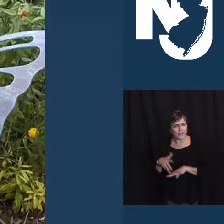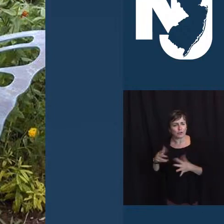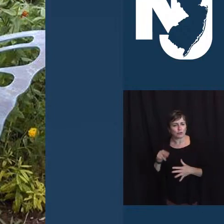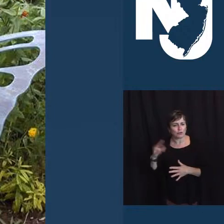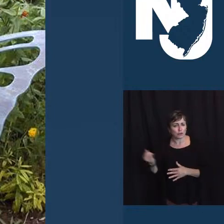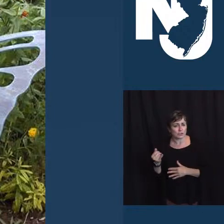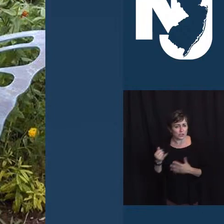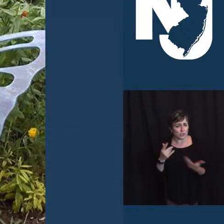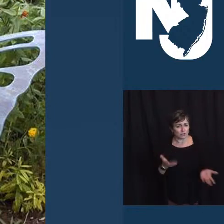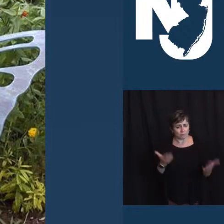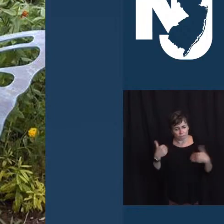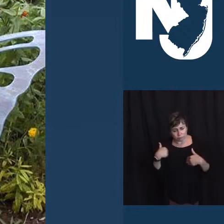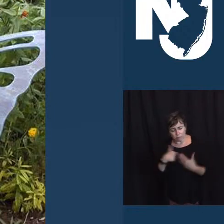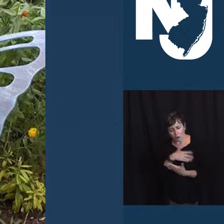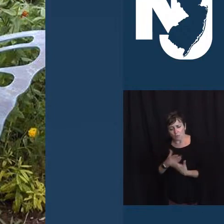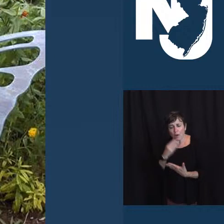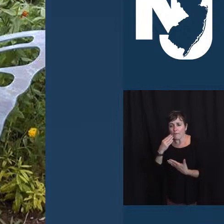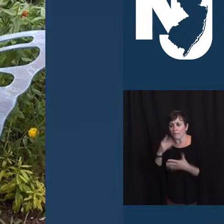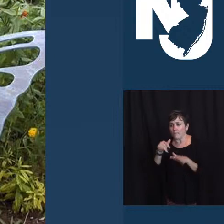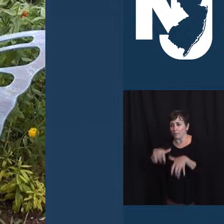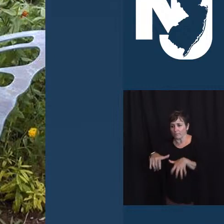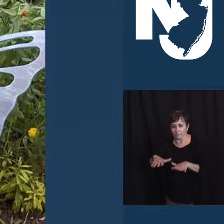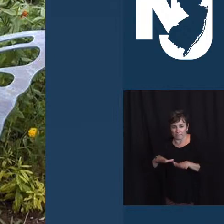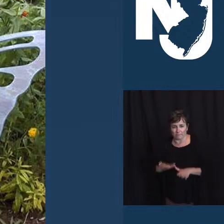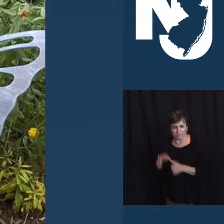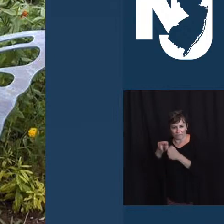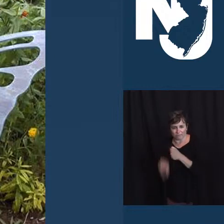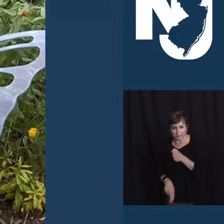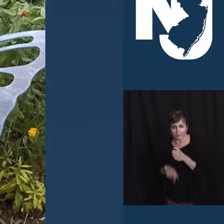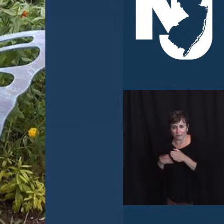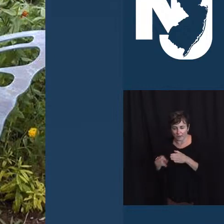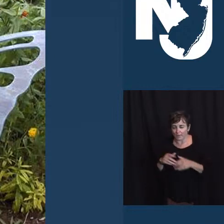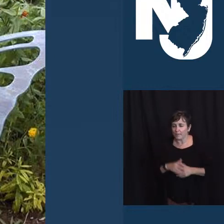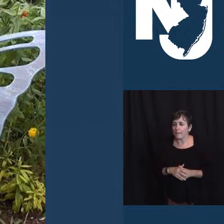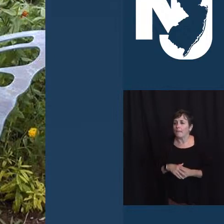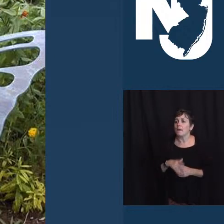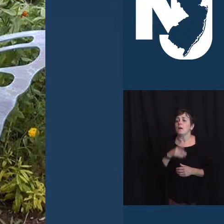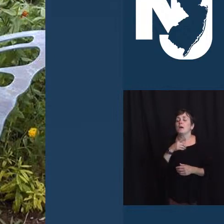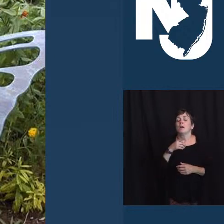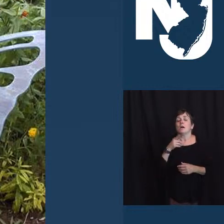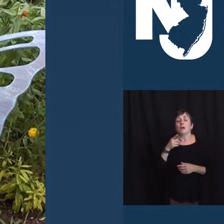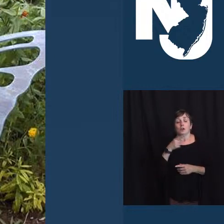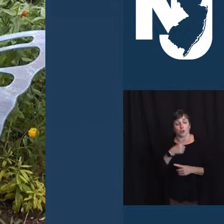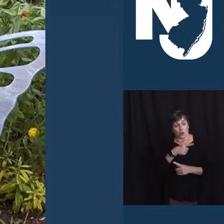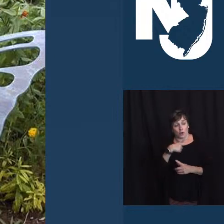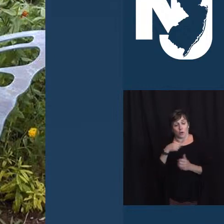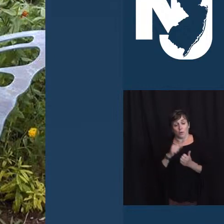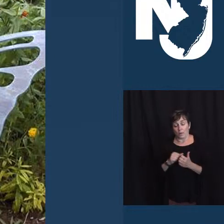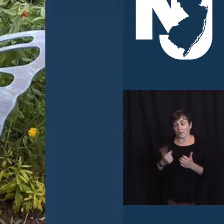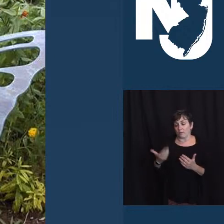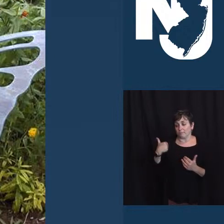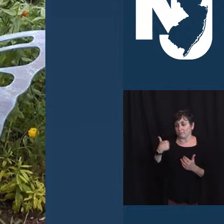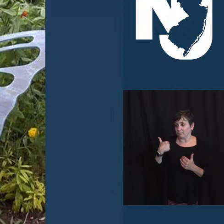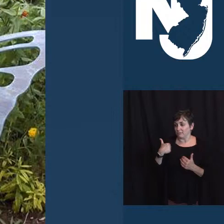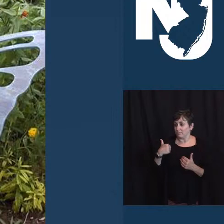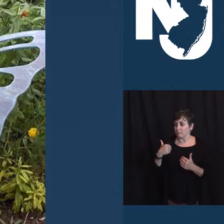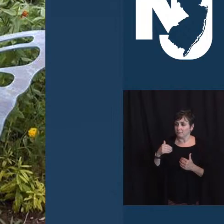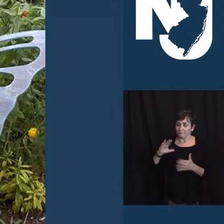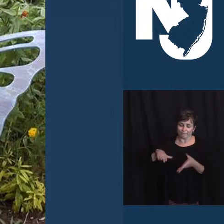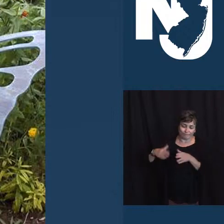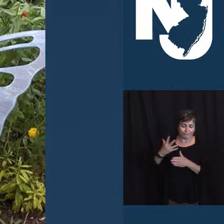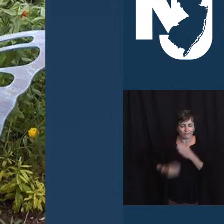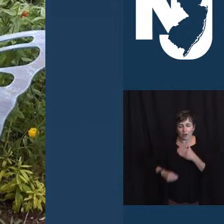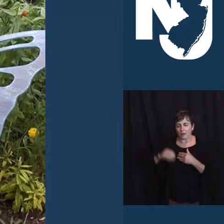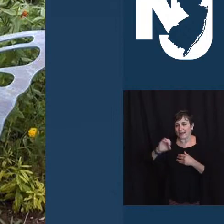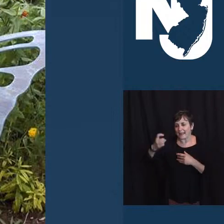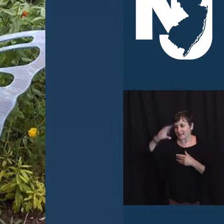in her native Burlington. Dolores and her late first husband, Anthony Drex Loma, whom she would always call the most handsome